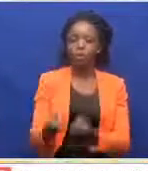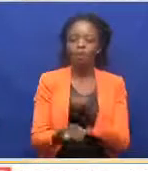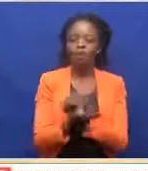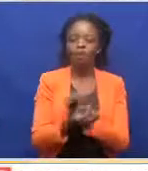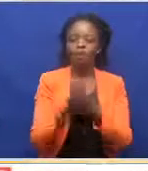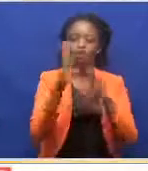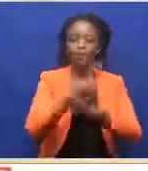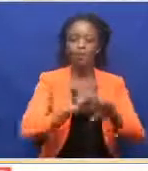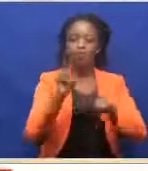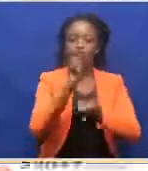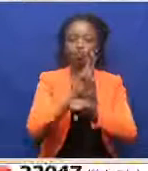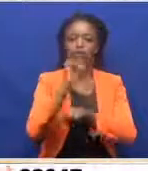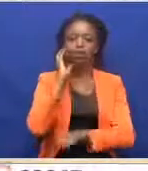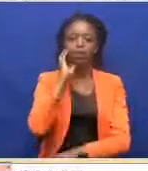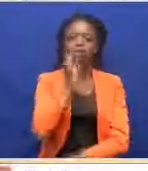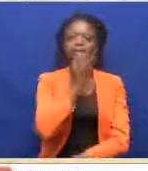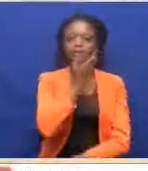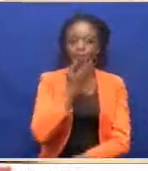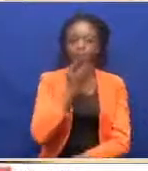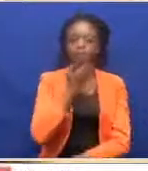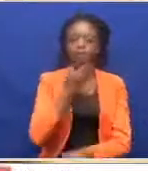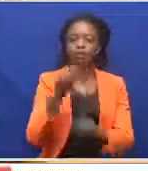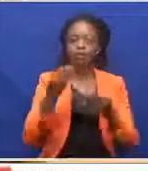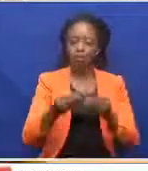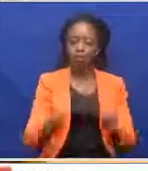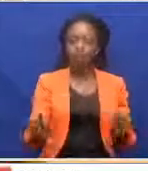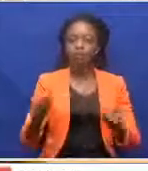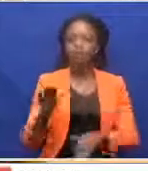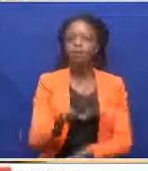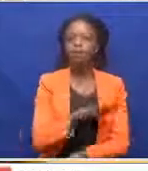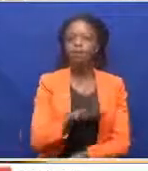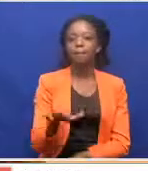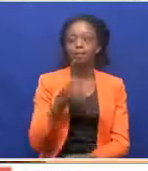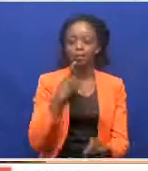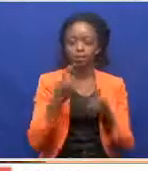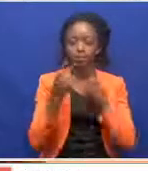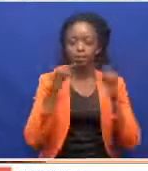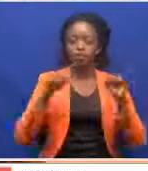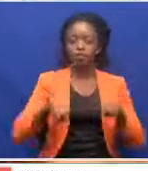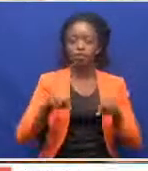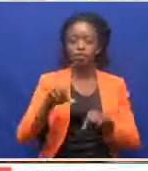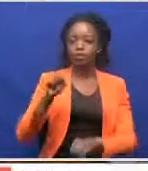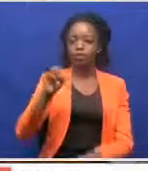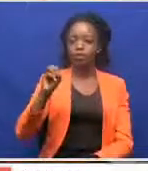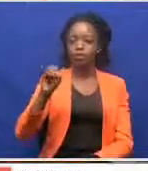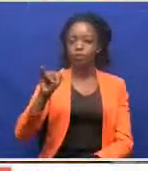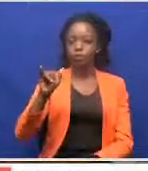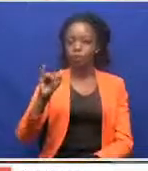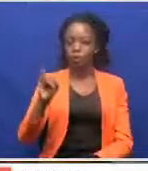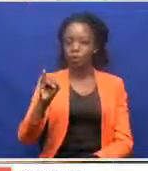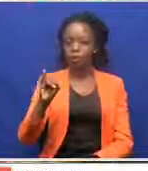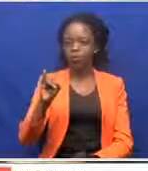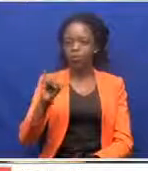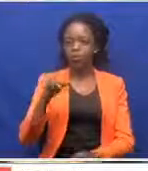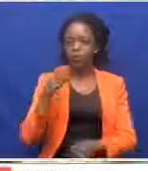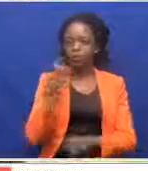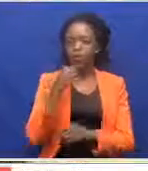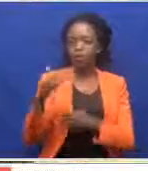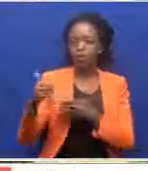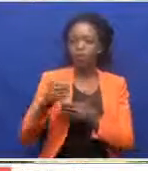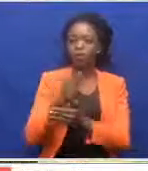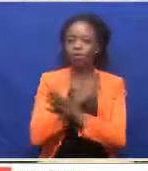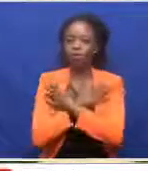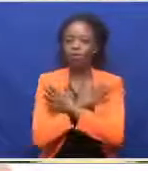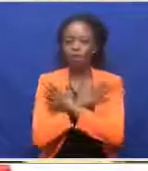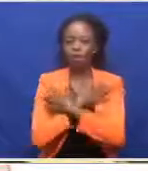to President Uhuru Kenyatta to dissolve Parliament. Speaking today in his Soy constituency, Kusitani, who is a close ally